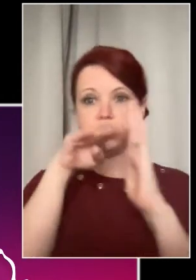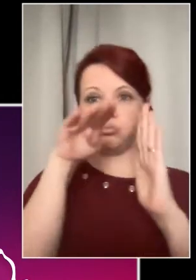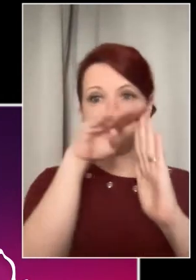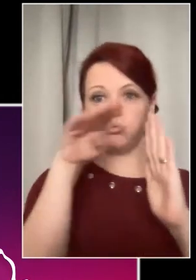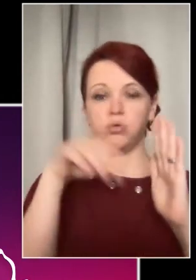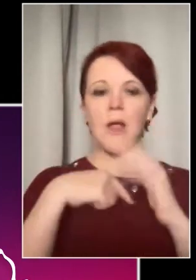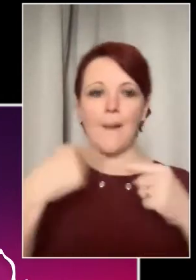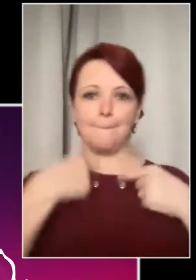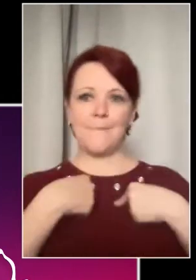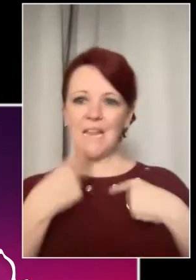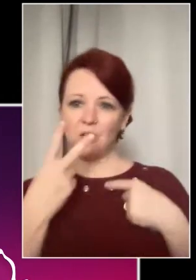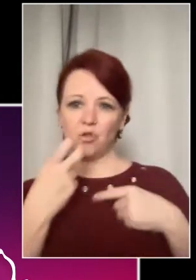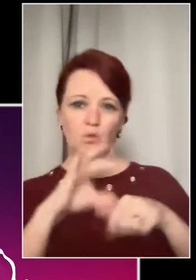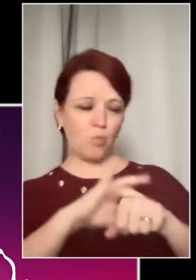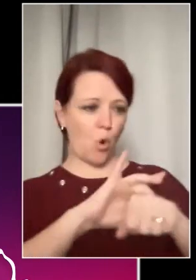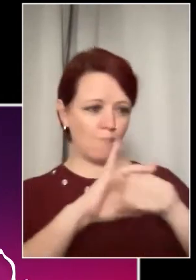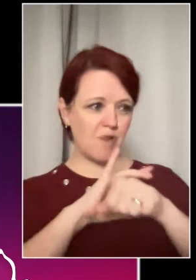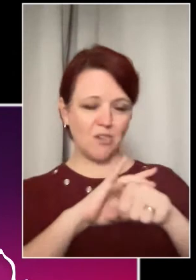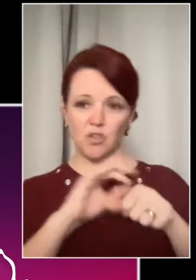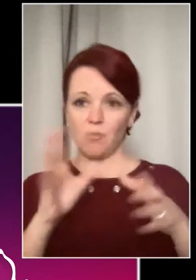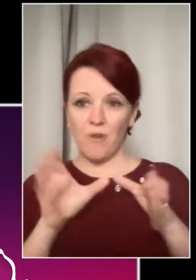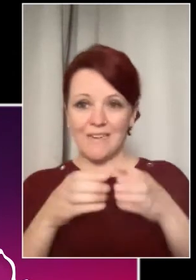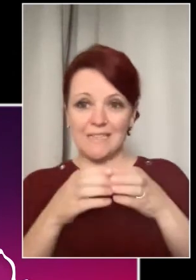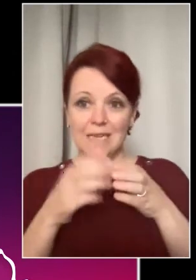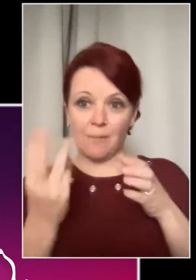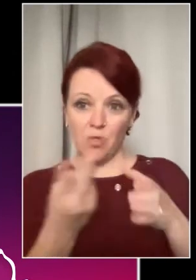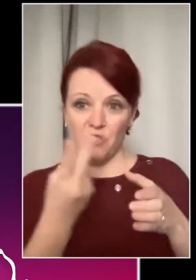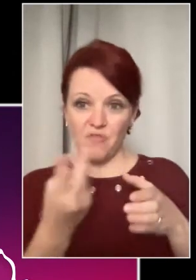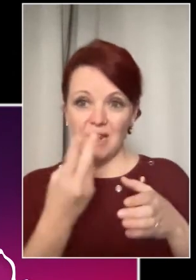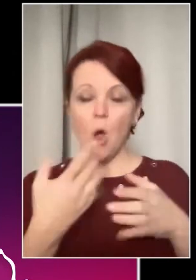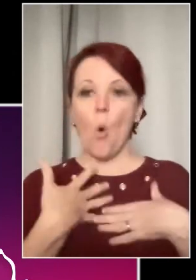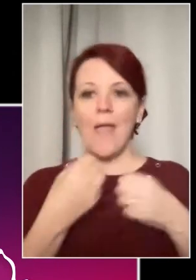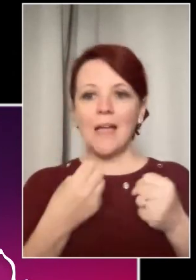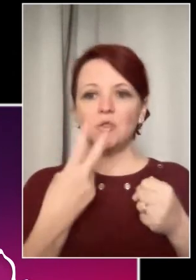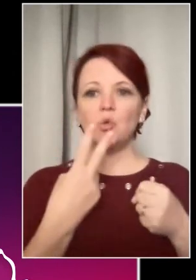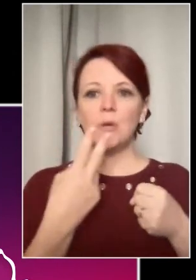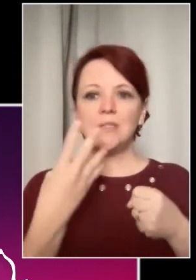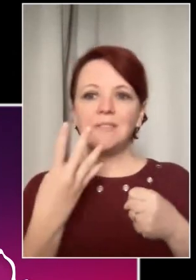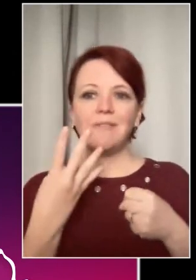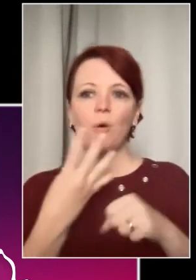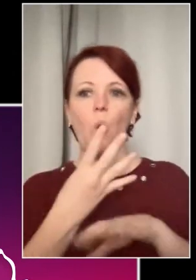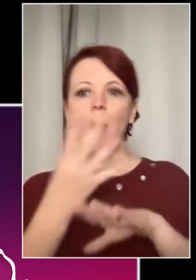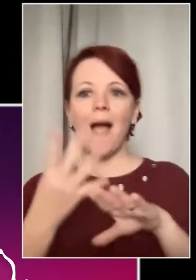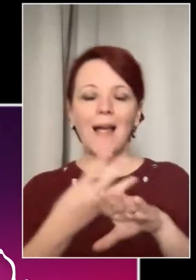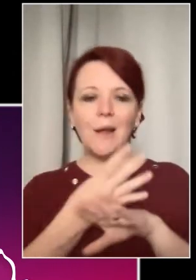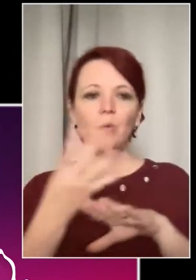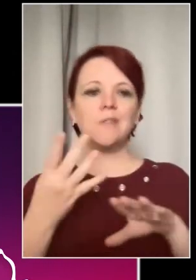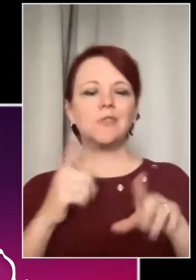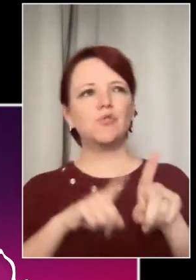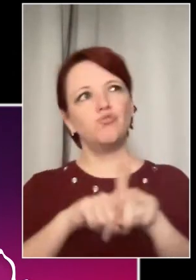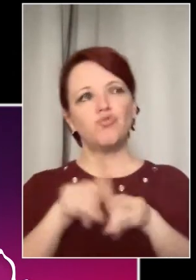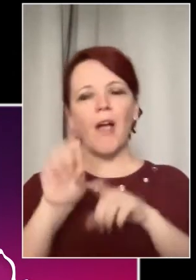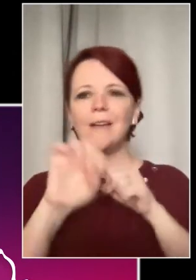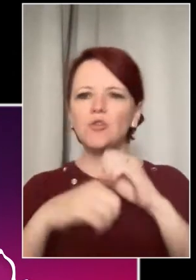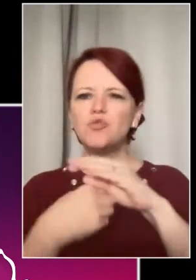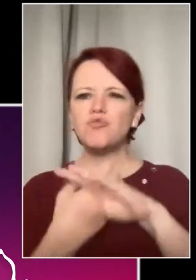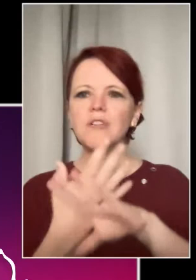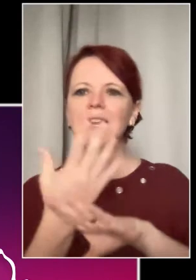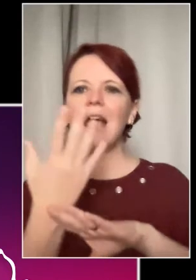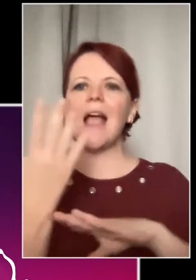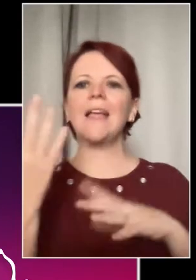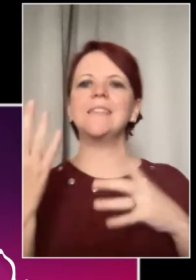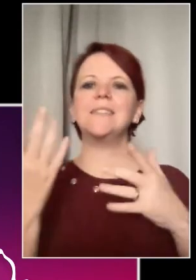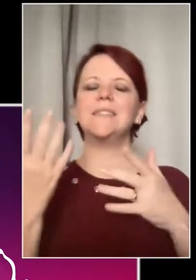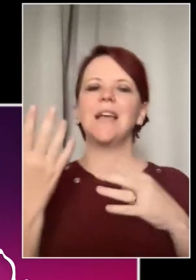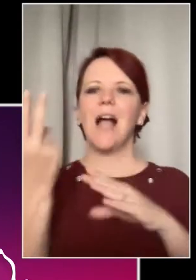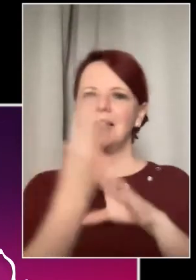two other apprentices were in a team, and we had 24 hours to come up and create a design idea. We